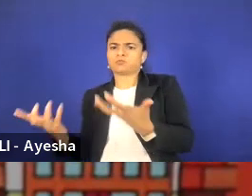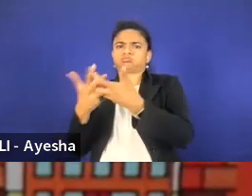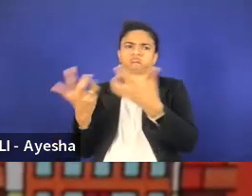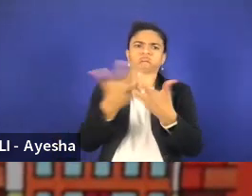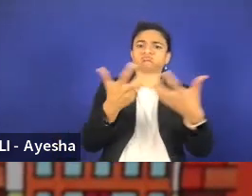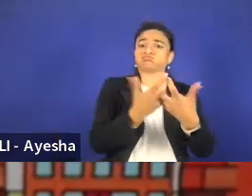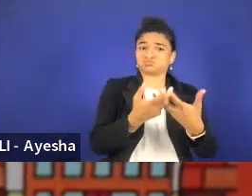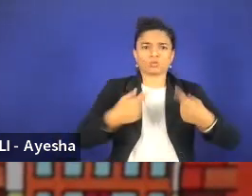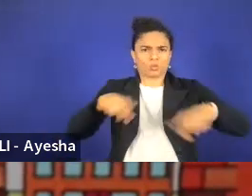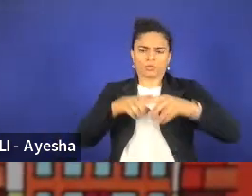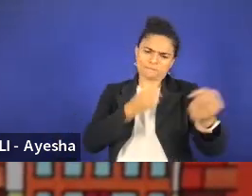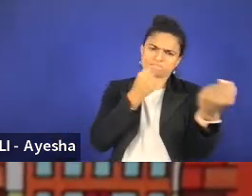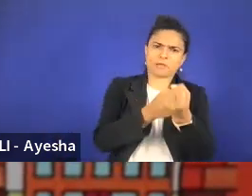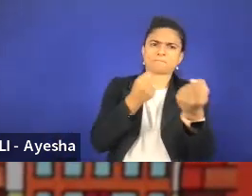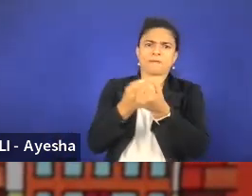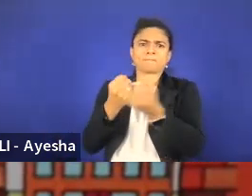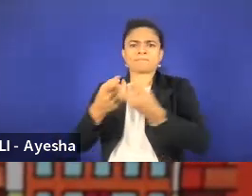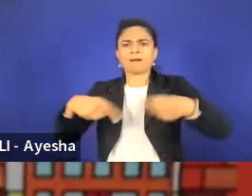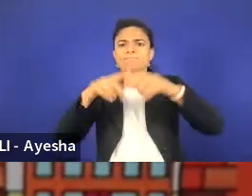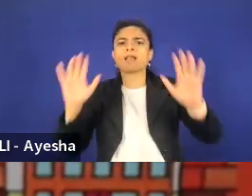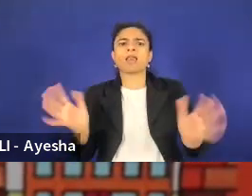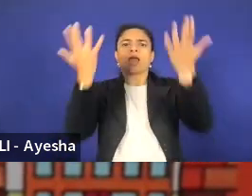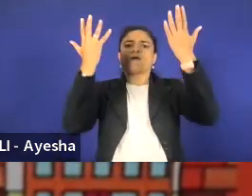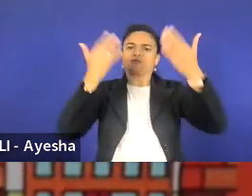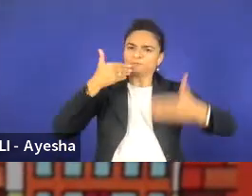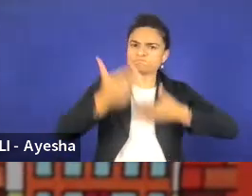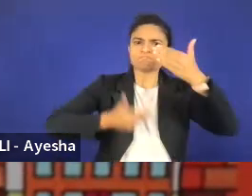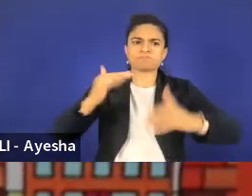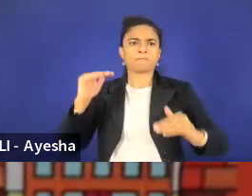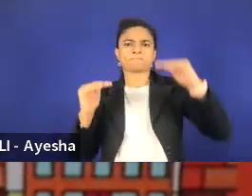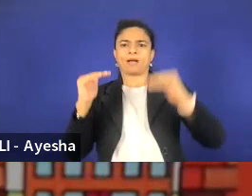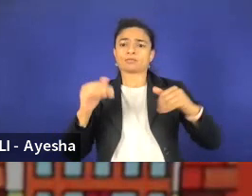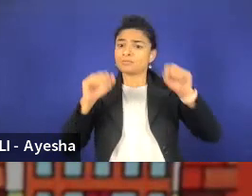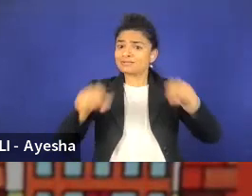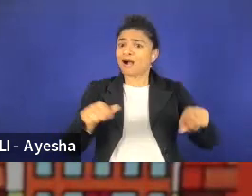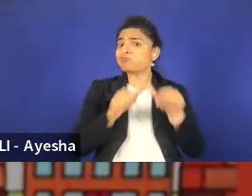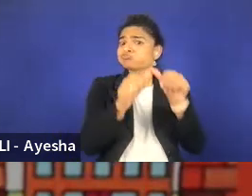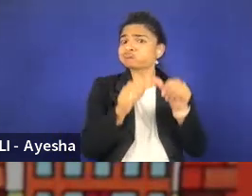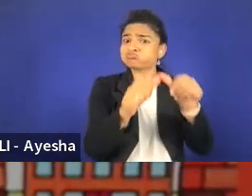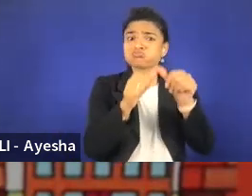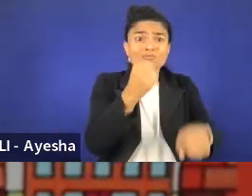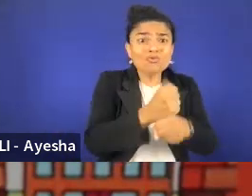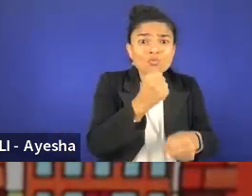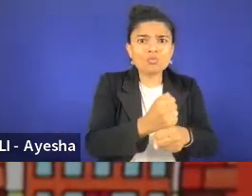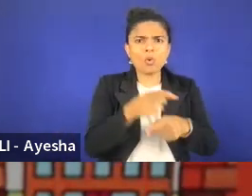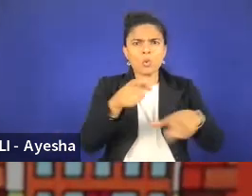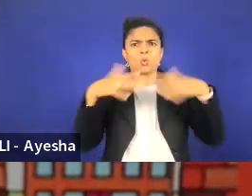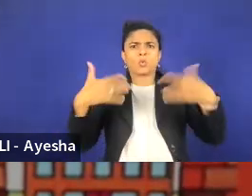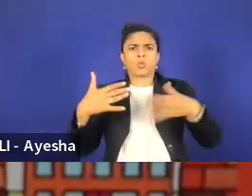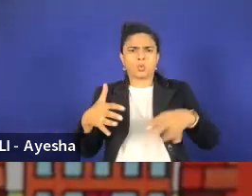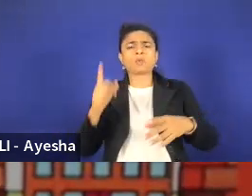these. An example is that no one person qualifies for 2 monthly social protection cash transfer